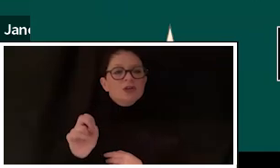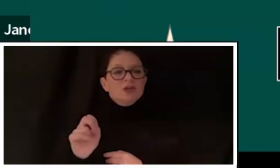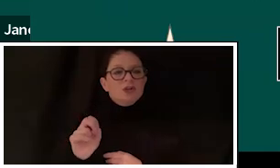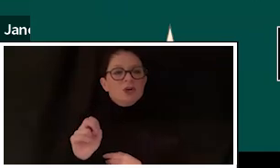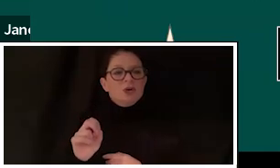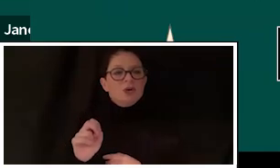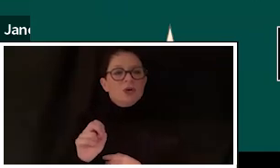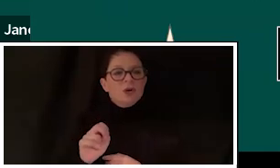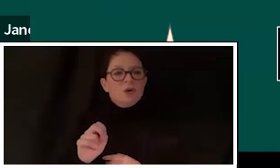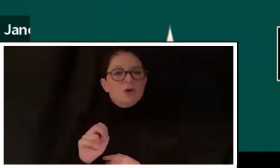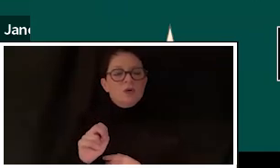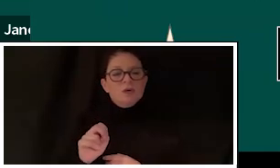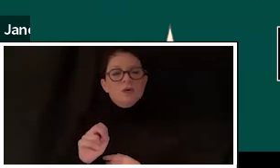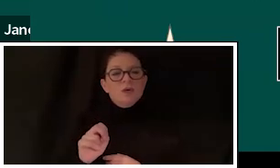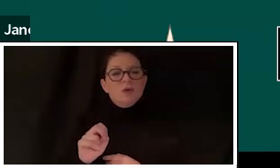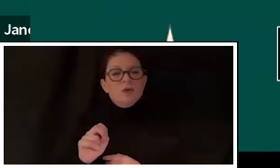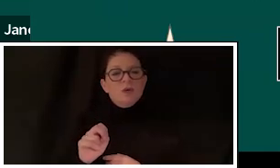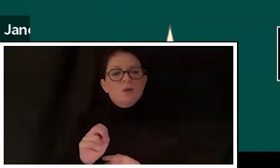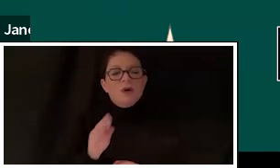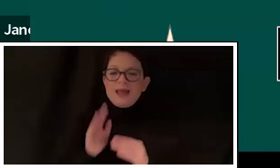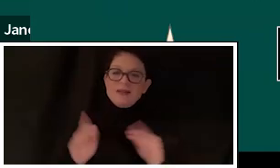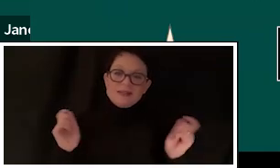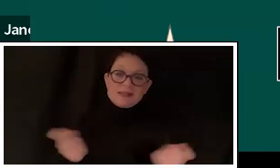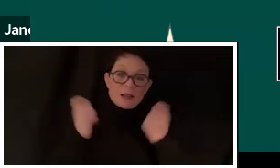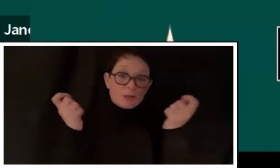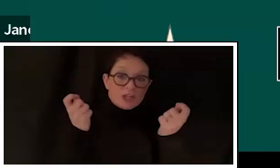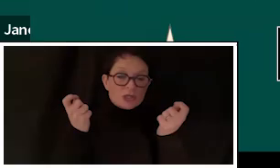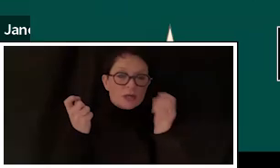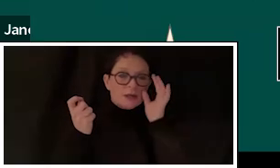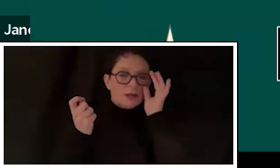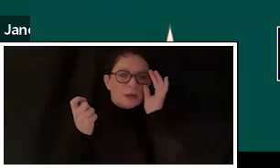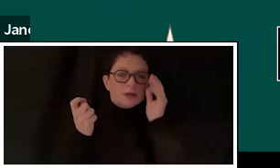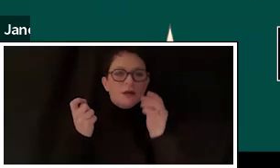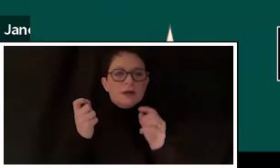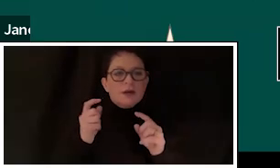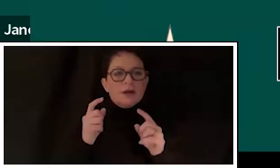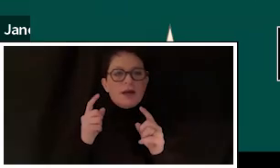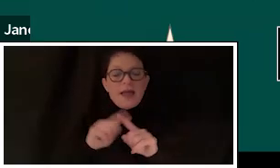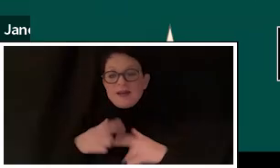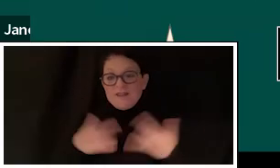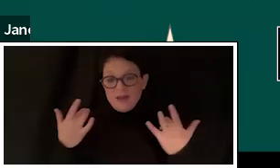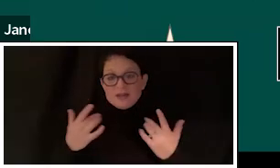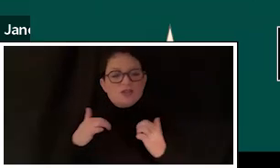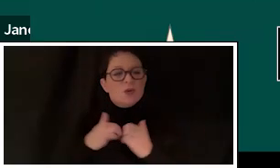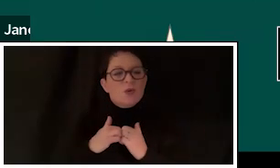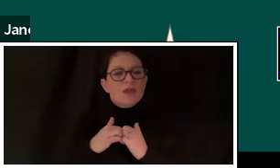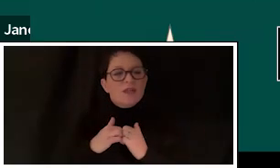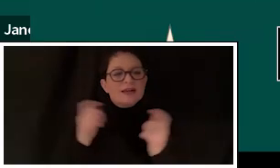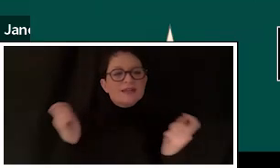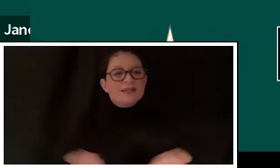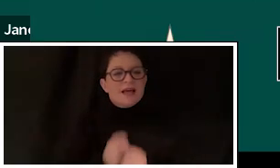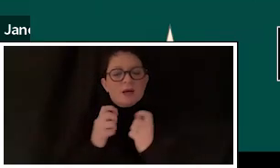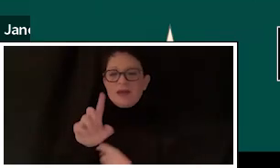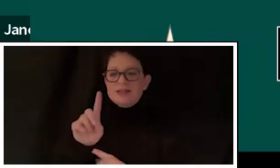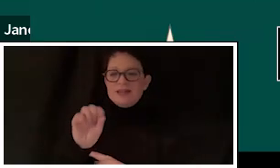going to round out the celebration and events with celebrating our